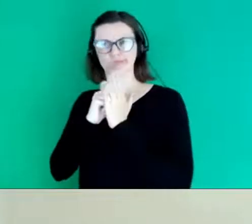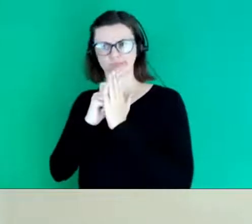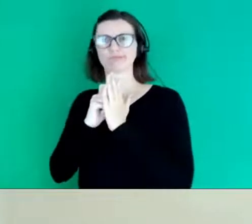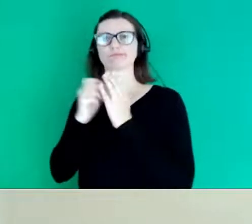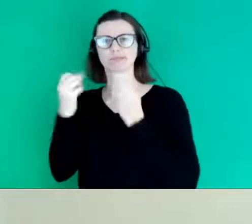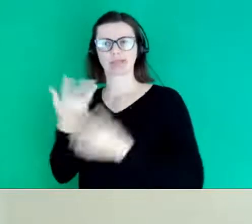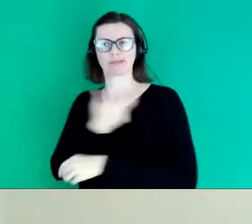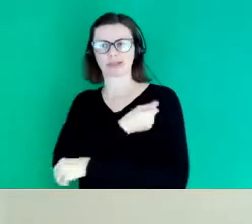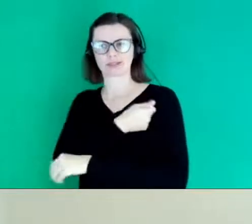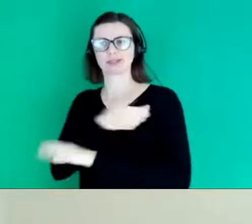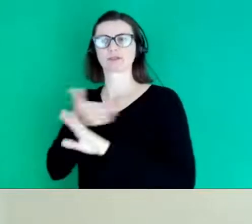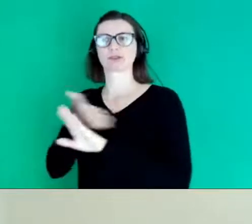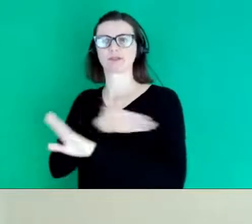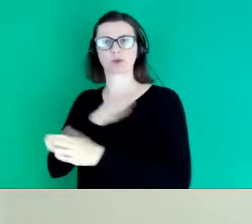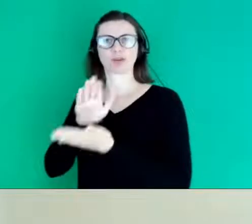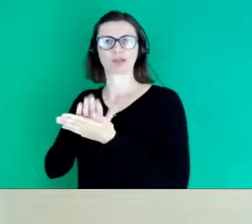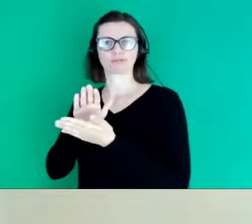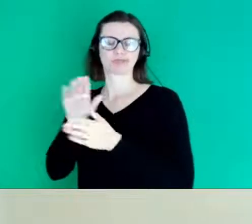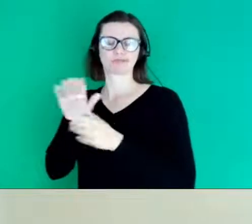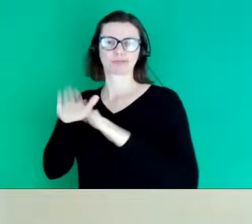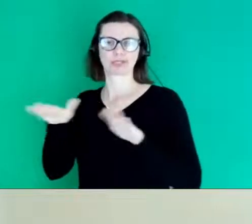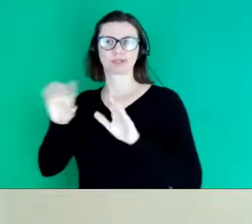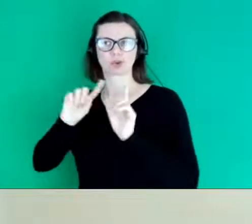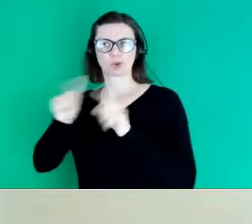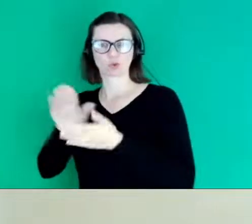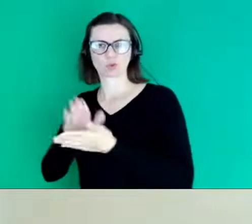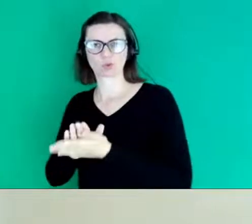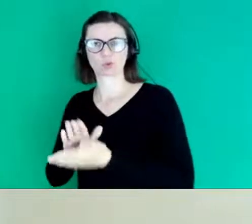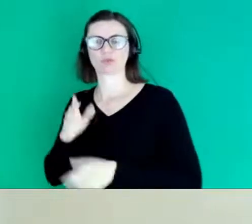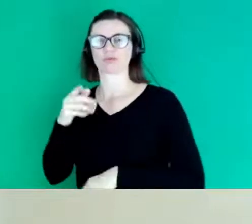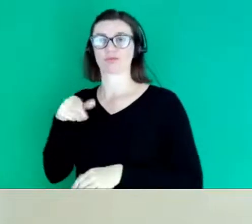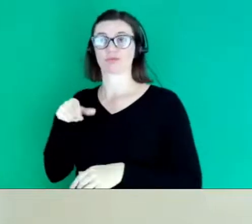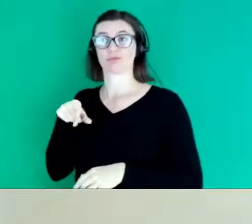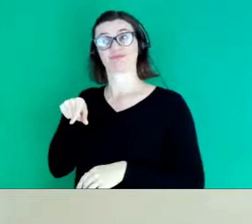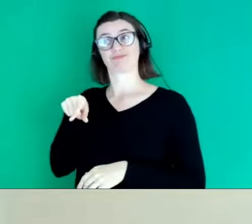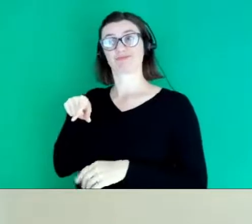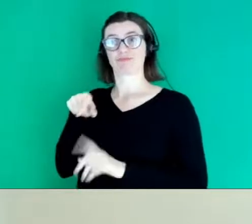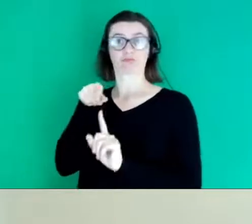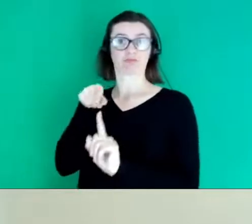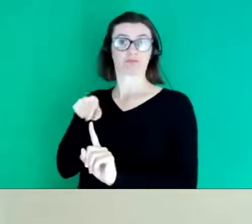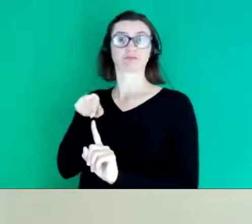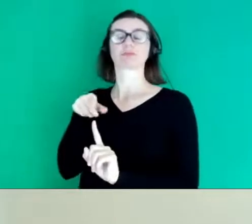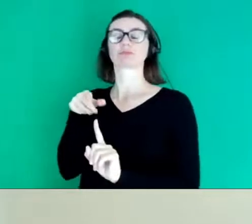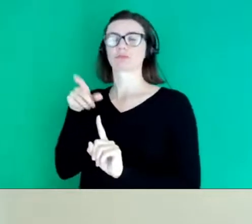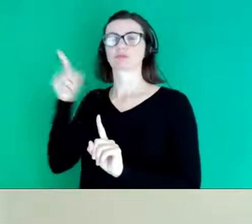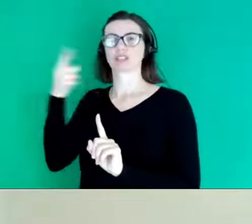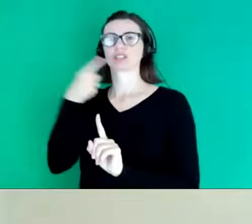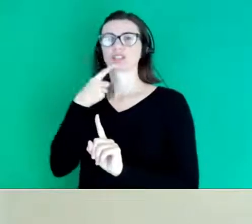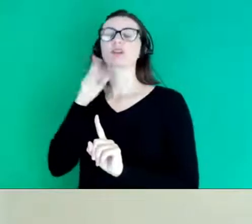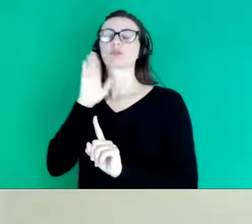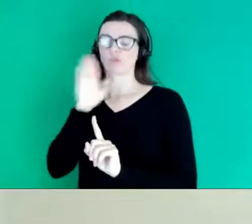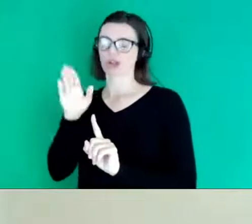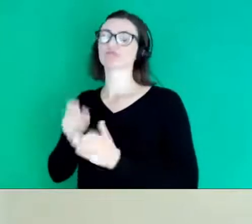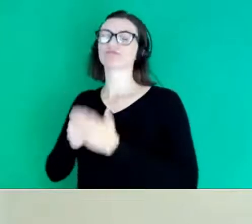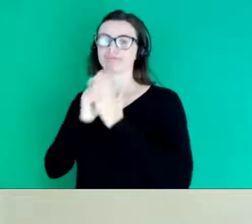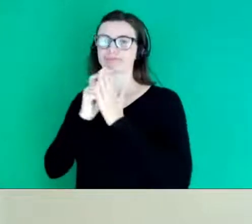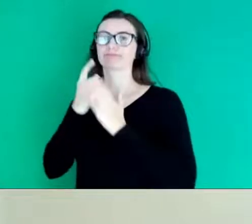to school. And this would be one of the ones that he has said he would make that mandatory for the